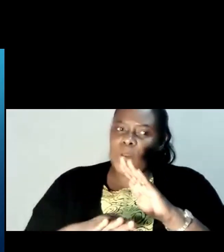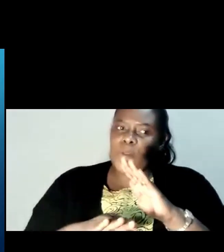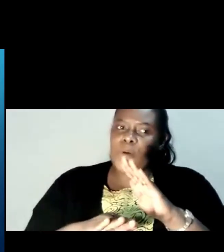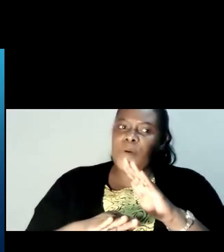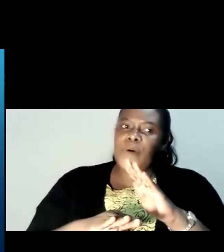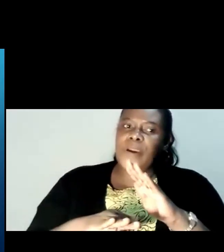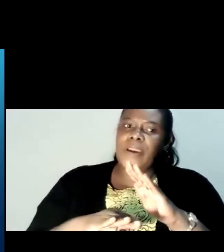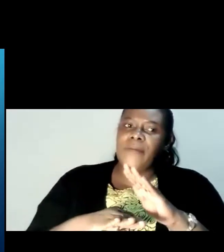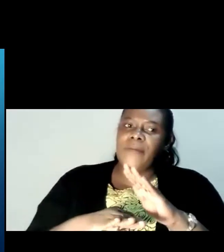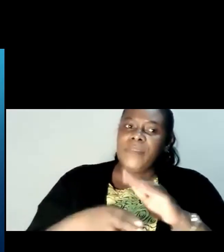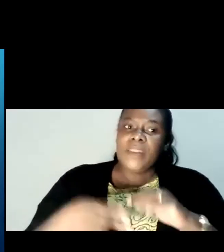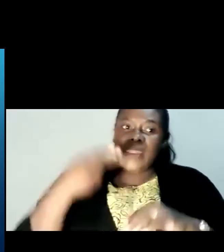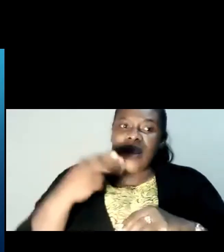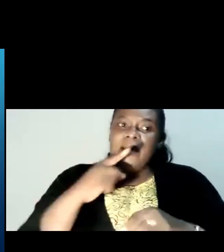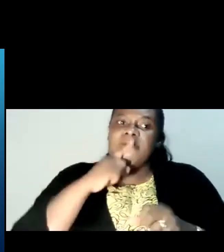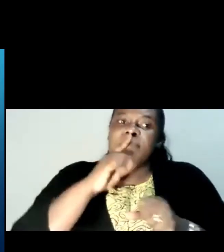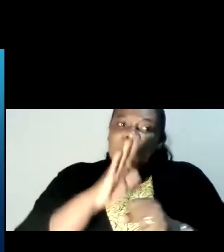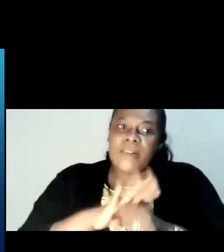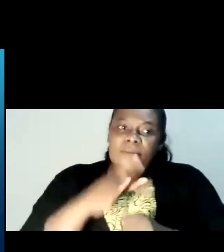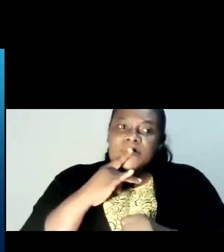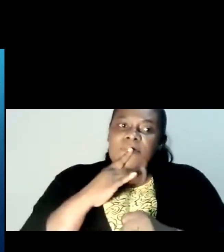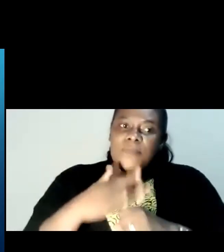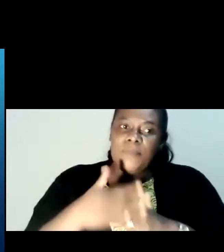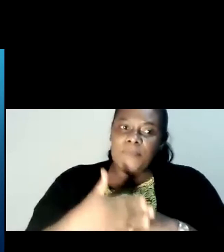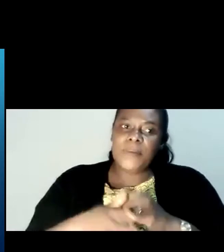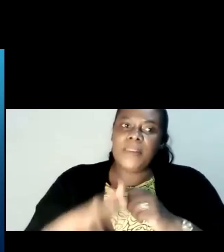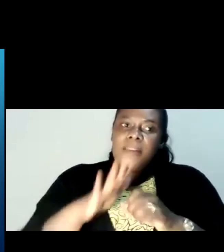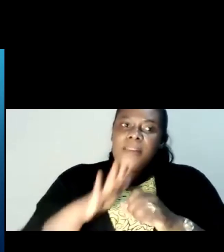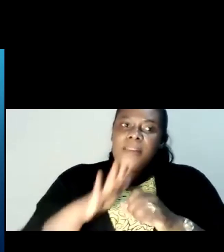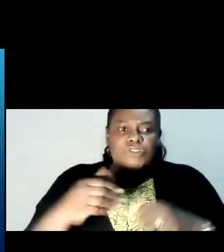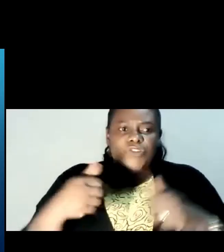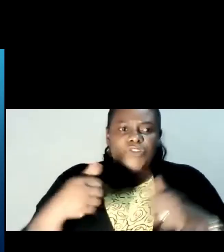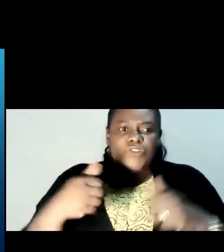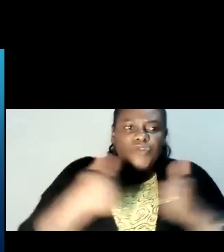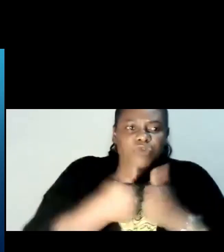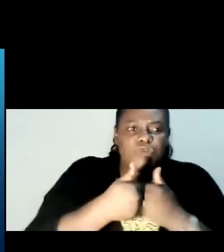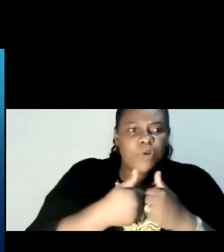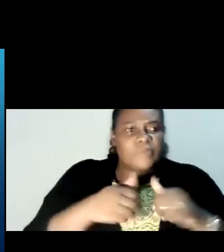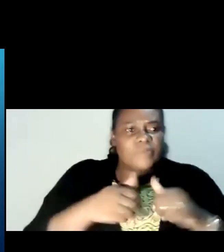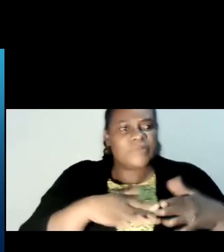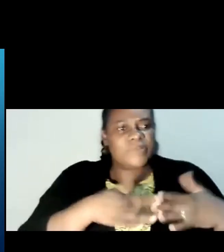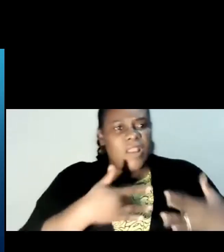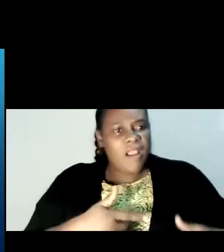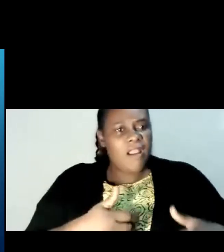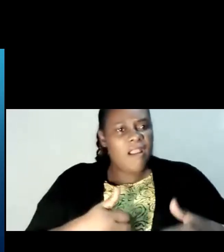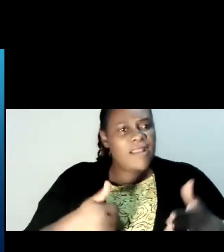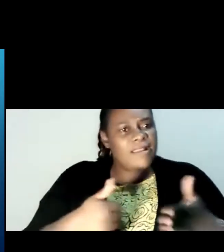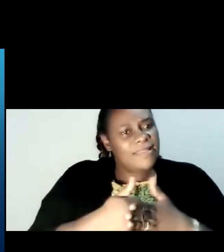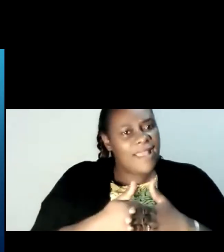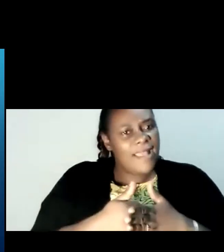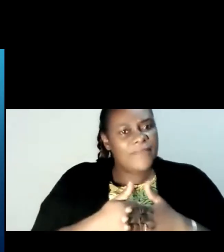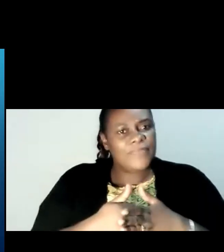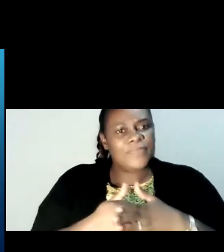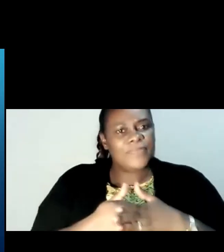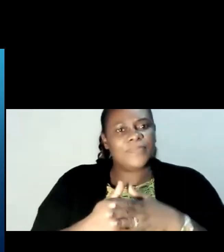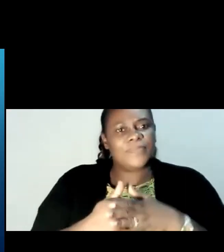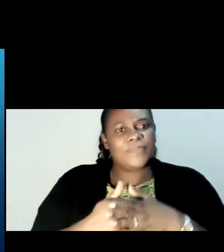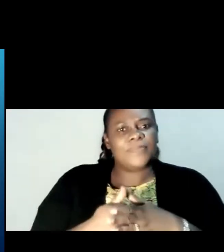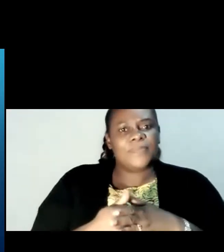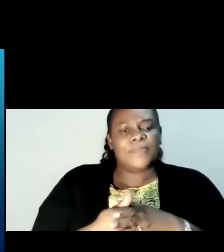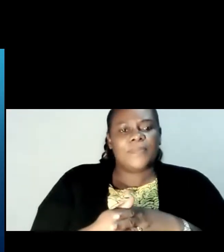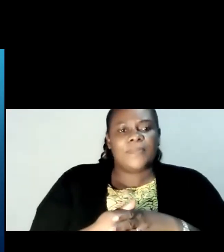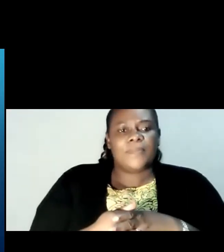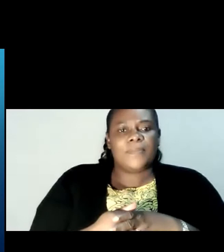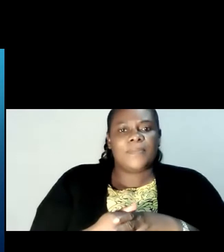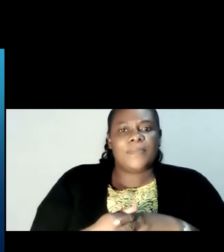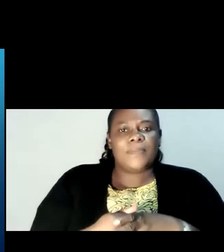and strokes and heart attacks that we see. And also there are certain types of cancers that are linked to the foods that we eat. For example, colon